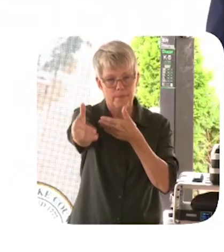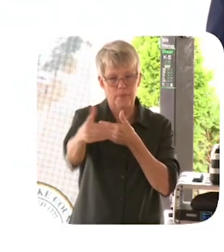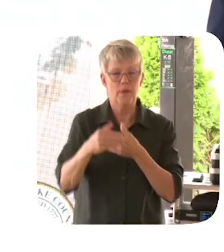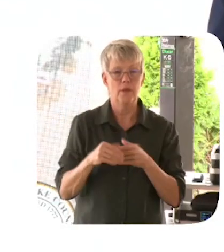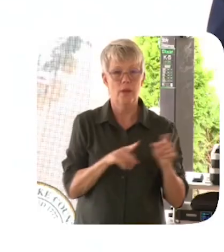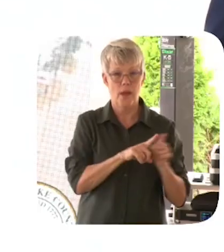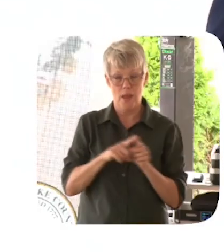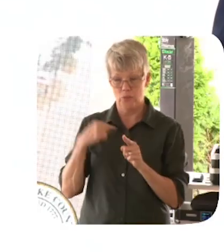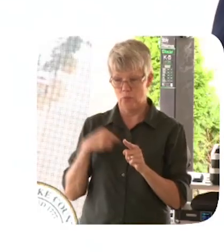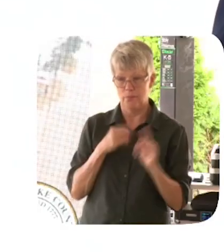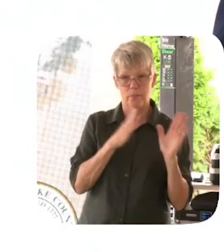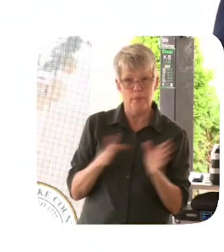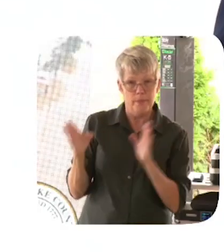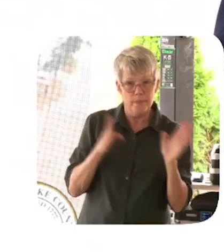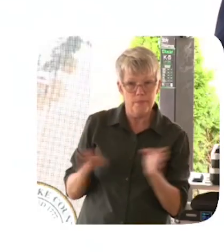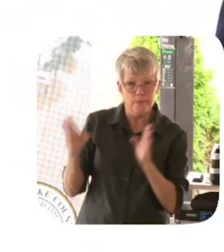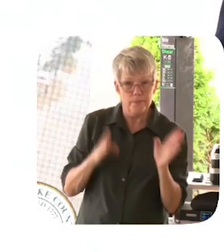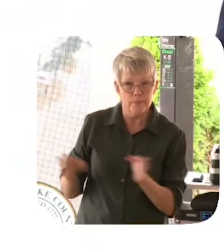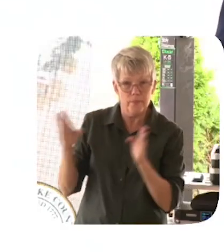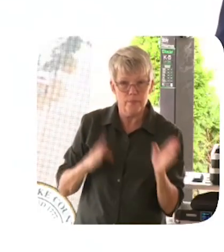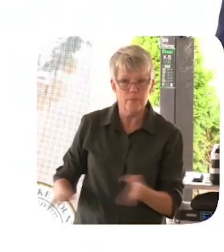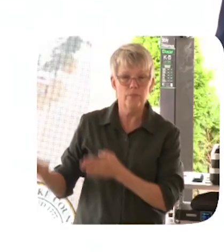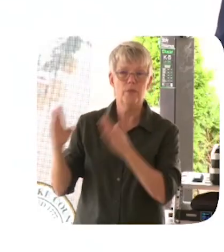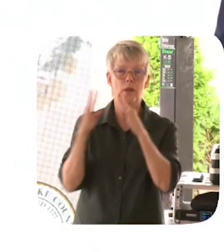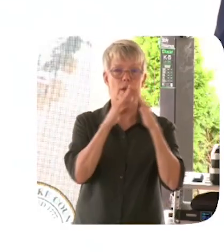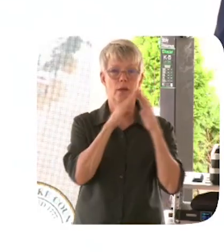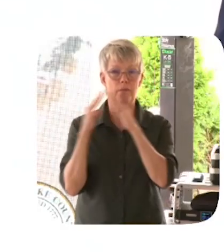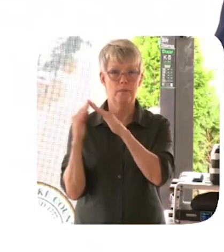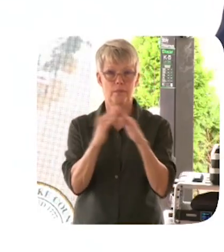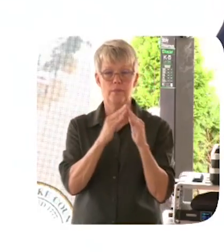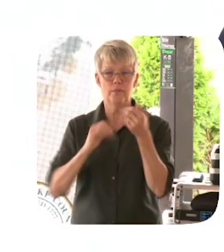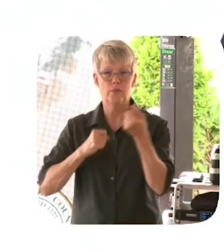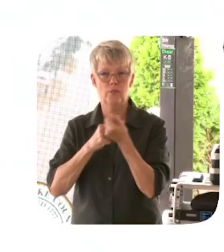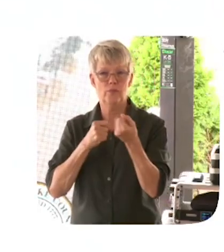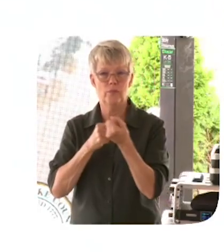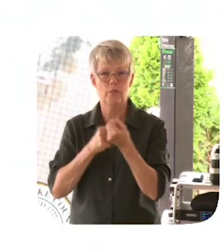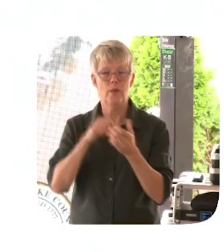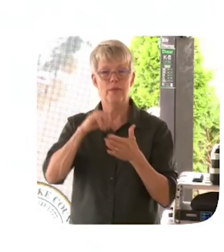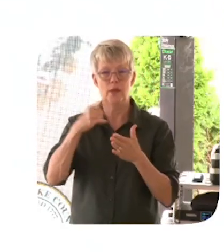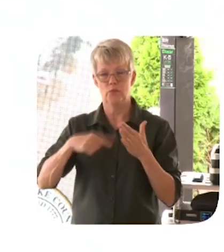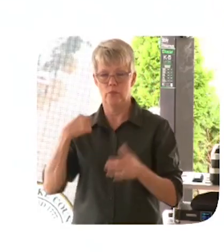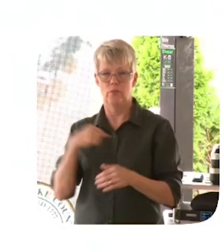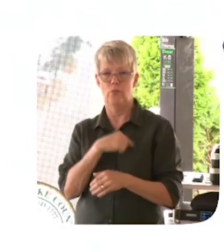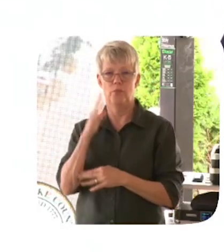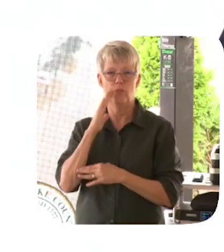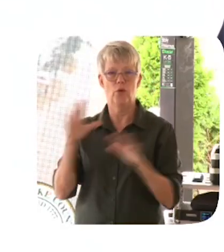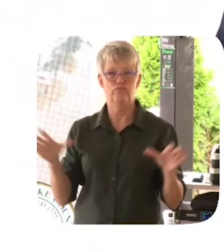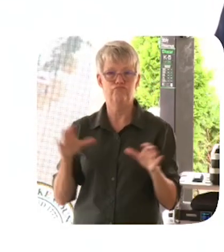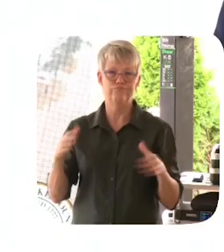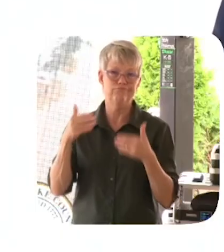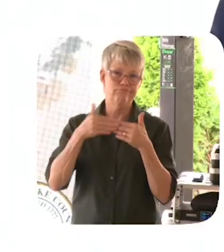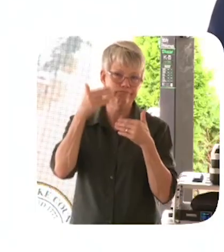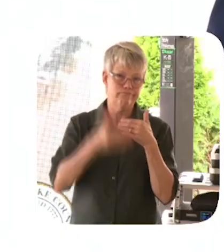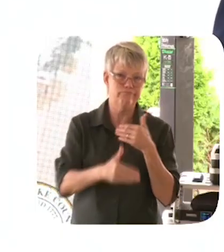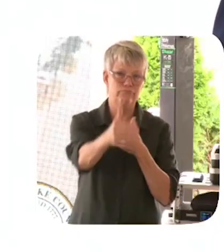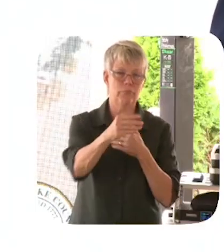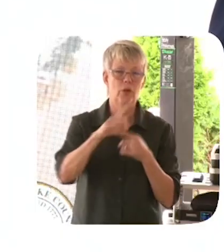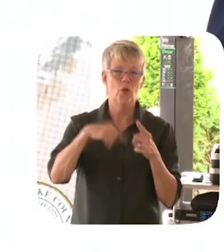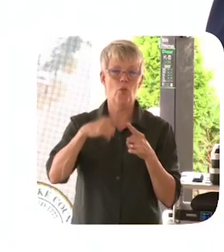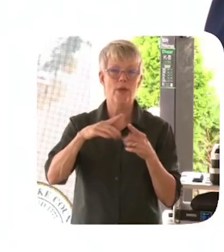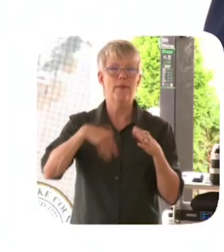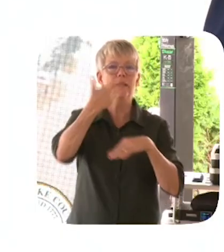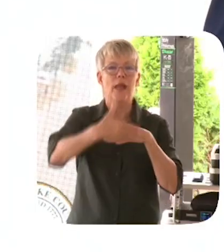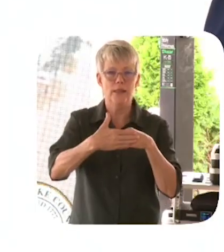Preparedness, planning, community support are what will carry us forward when the next